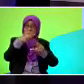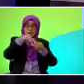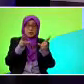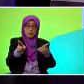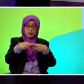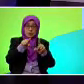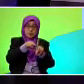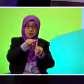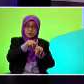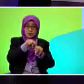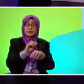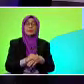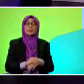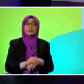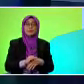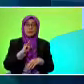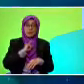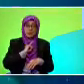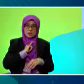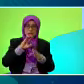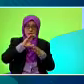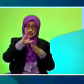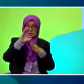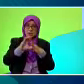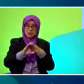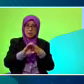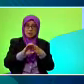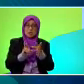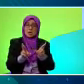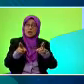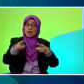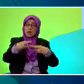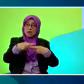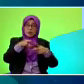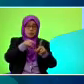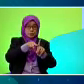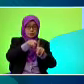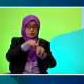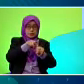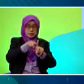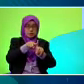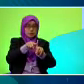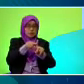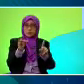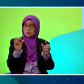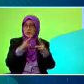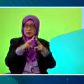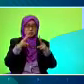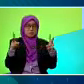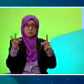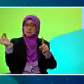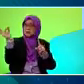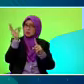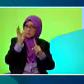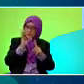So from this result, I can conclude that room temperature is most suitable for growth of microorganisms. So room temperature is